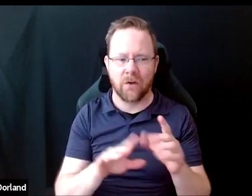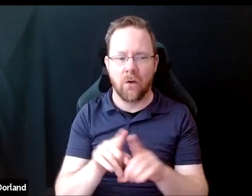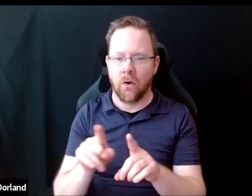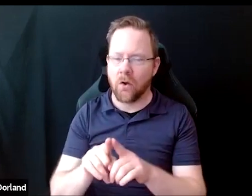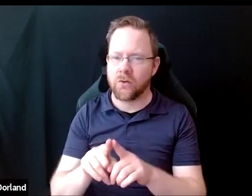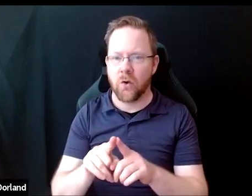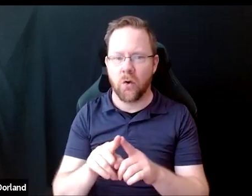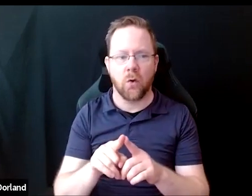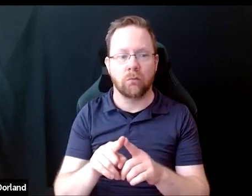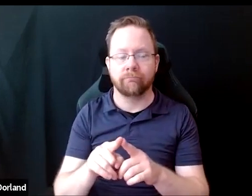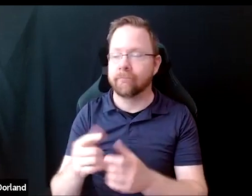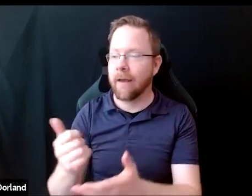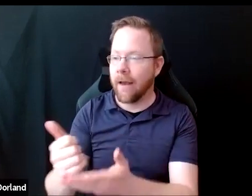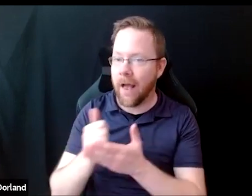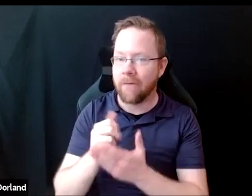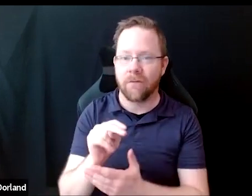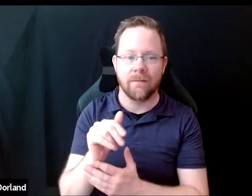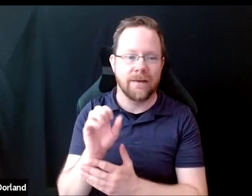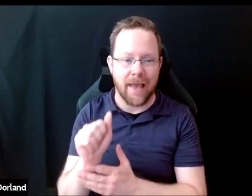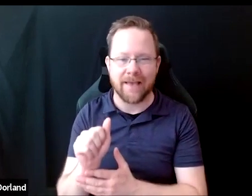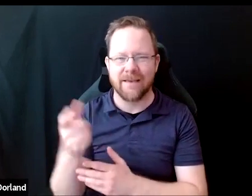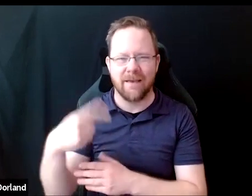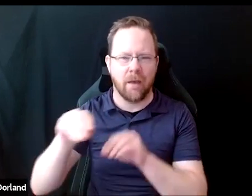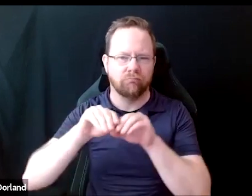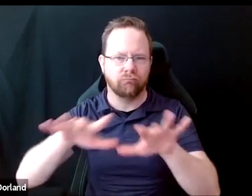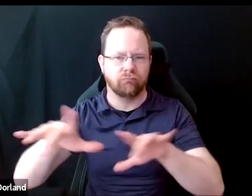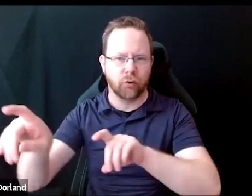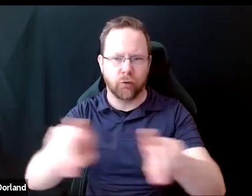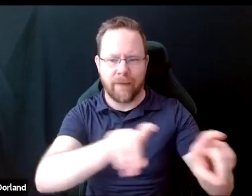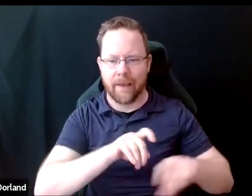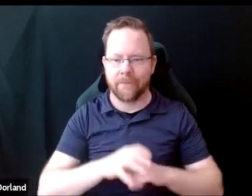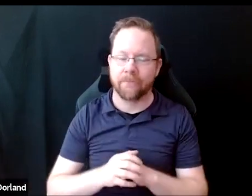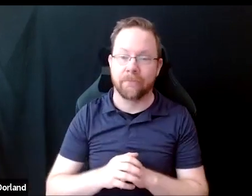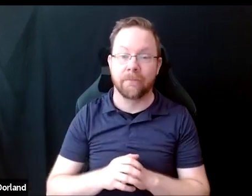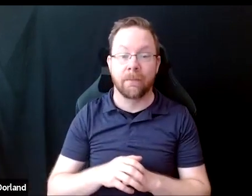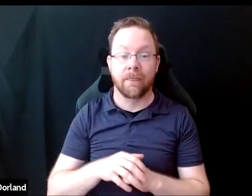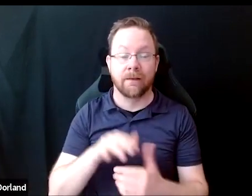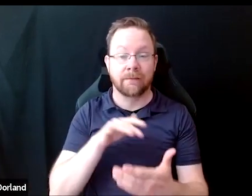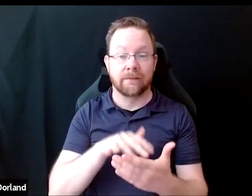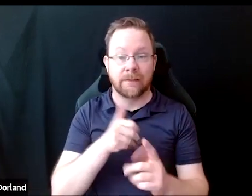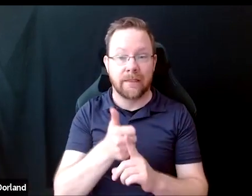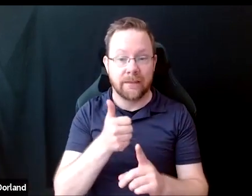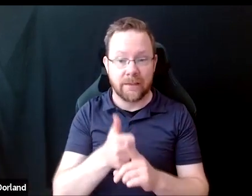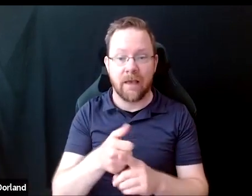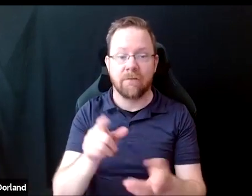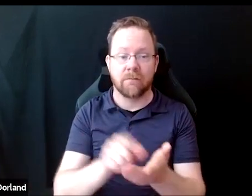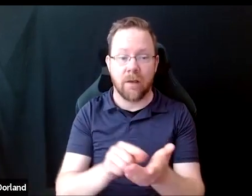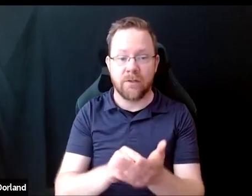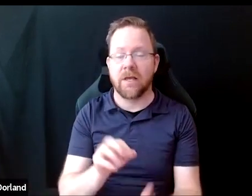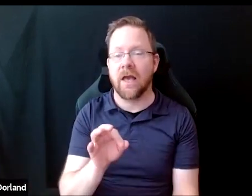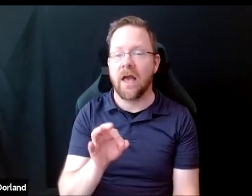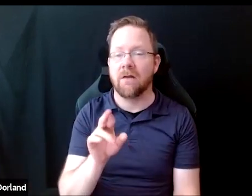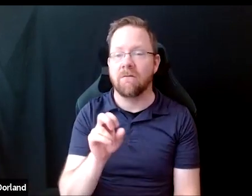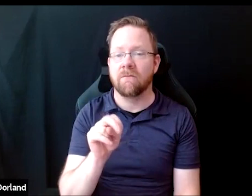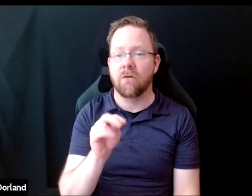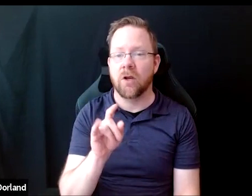great assistance from people at NASA distributing the survey. And this study is published at Frontiers in Communication